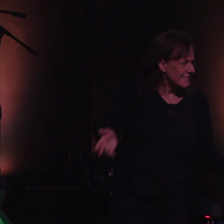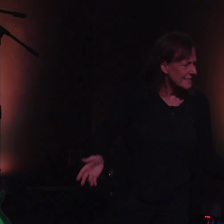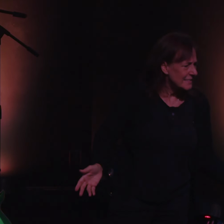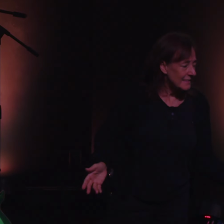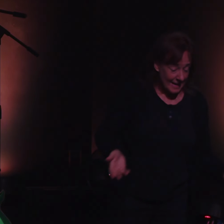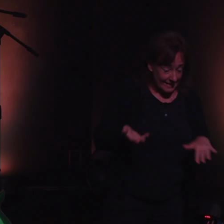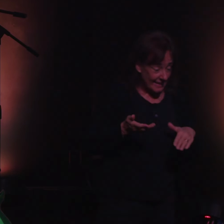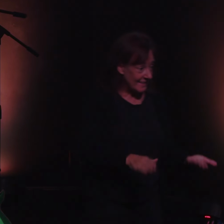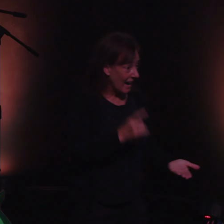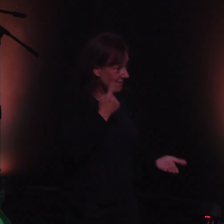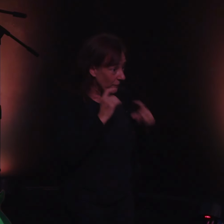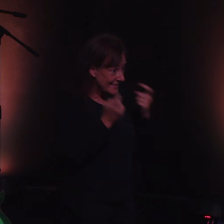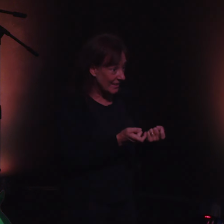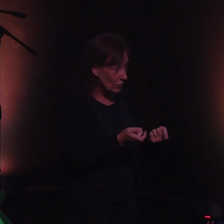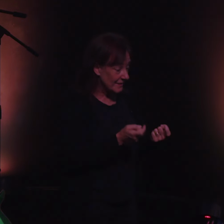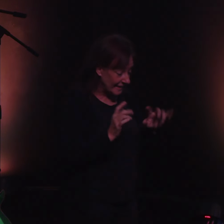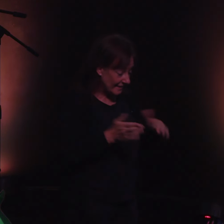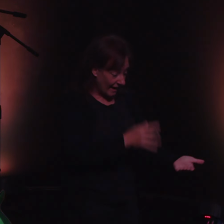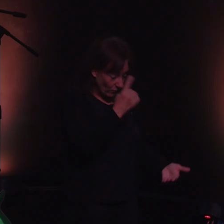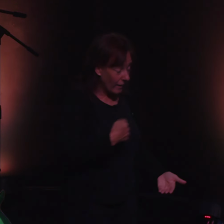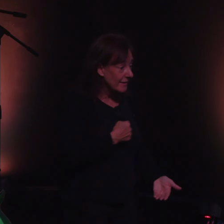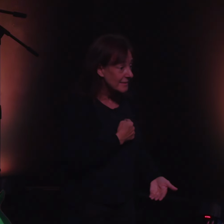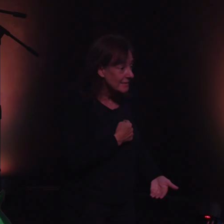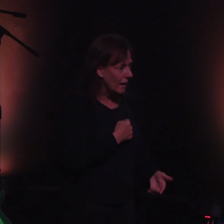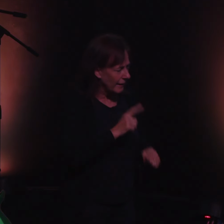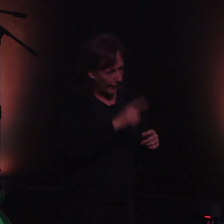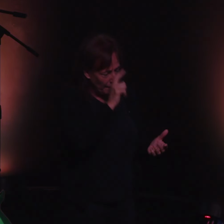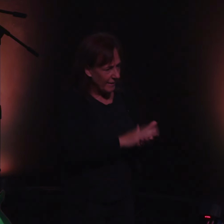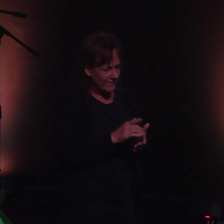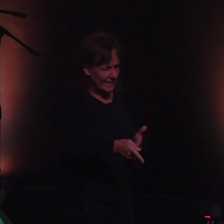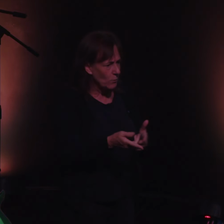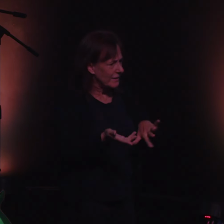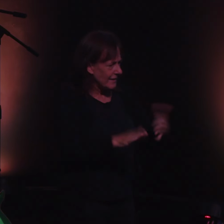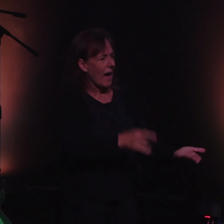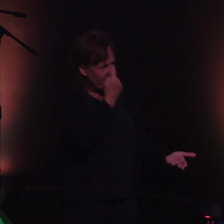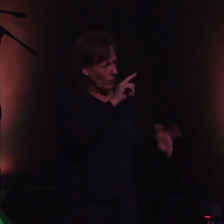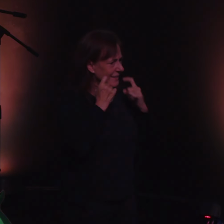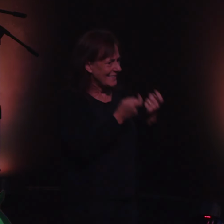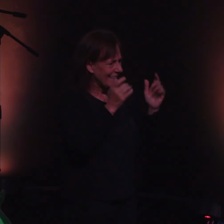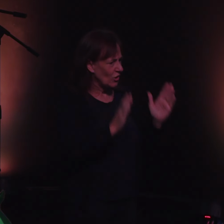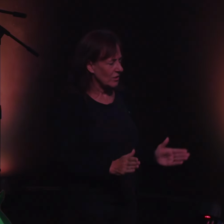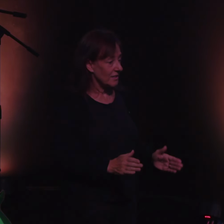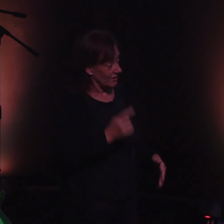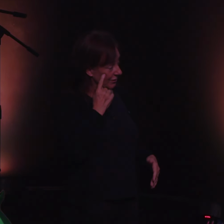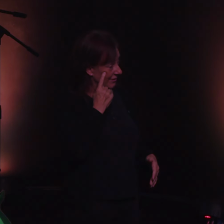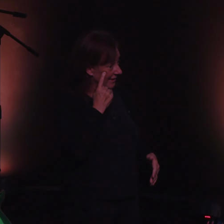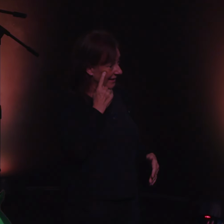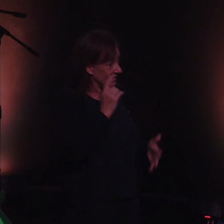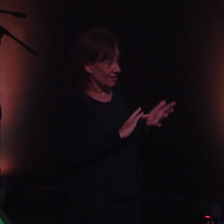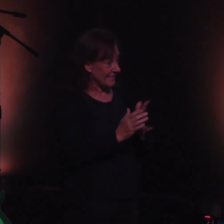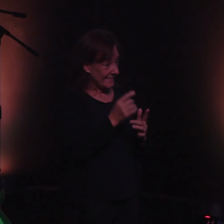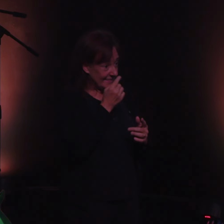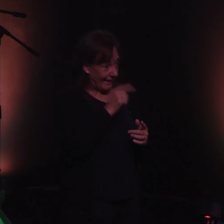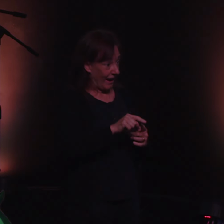He dines with sinners. I can't believe that he would. Do you think Jesus cared what they tweeted about